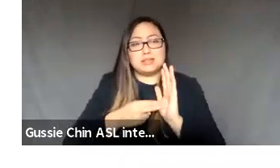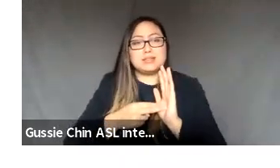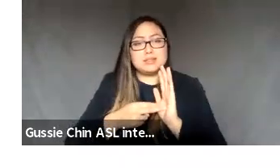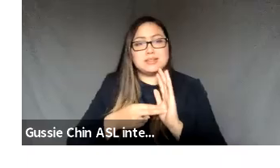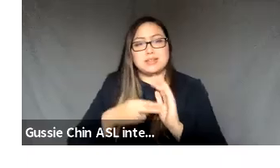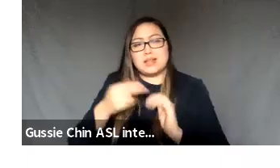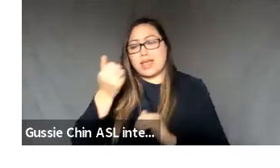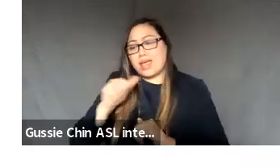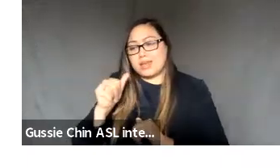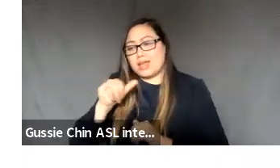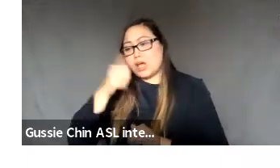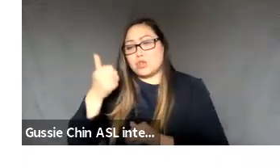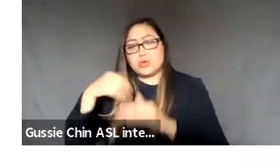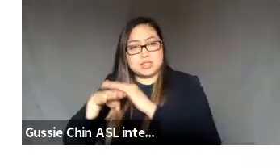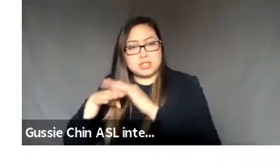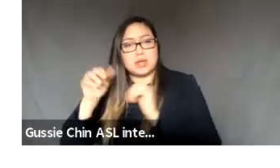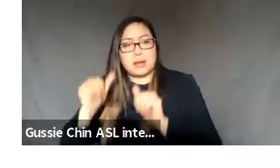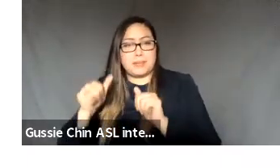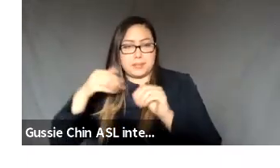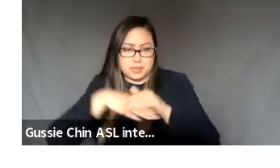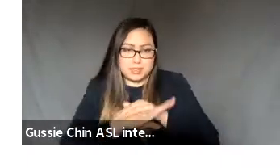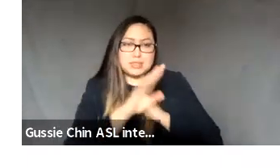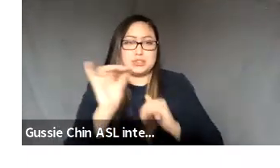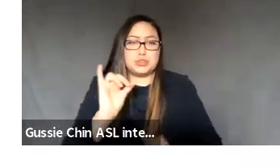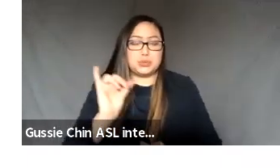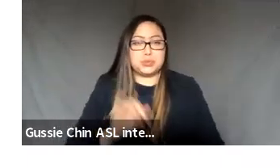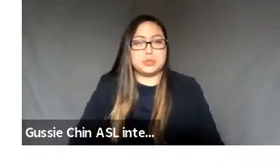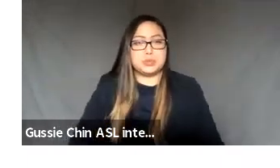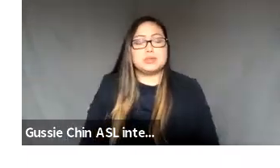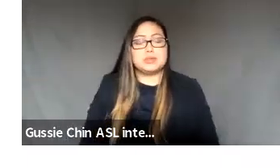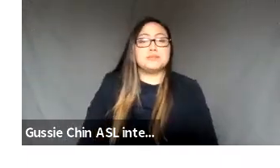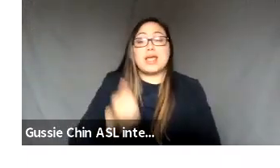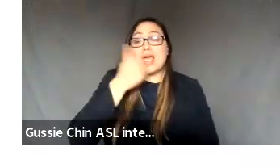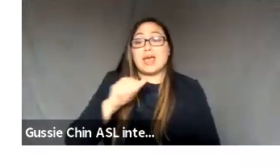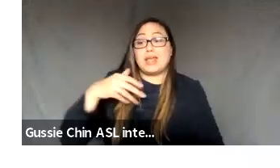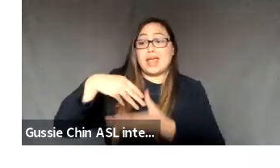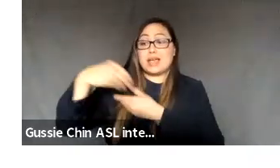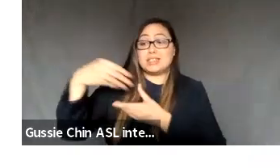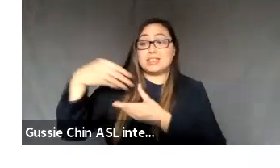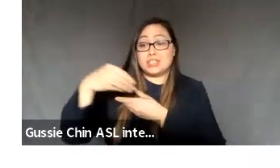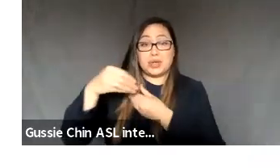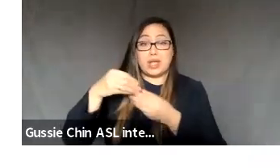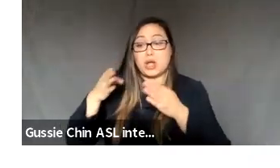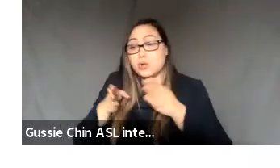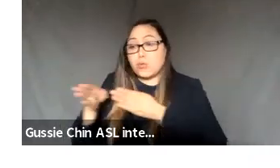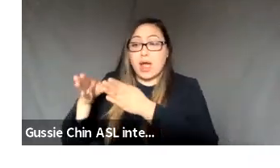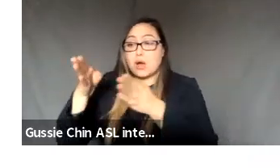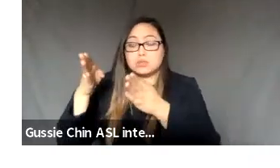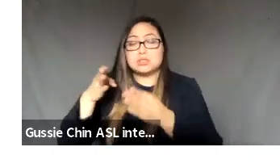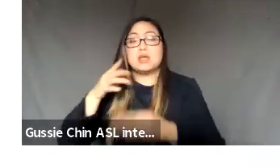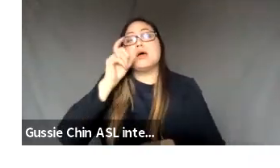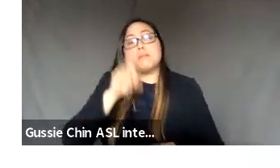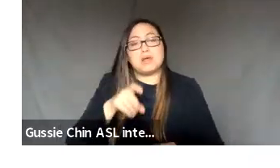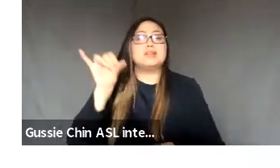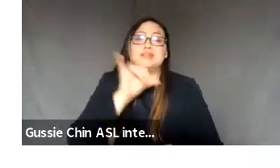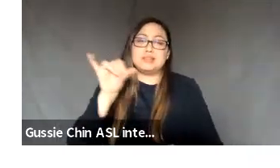including exterior routes, must coincide with or be in the same vicinity as the general circulation path